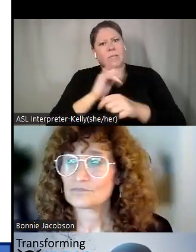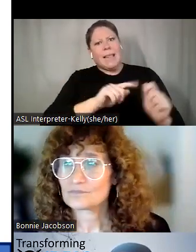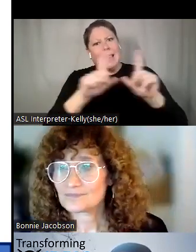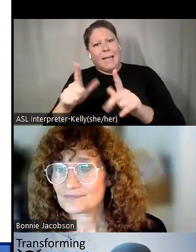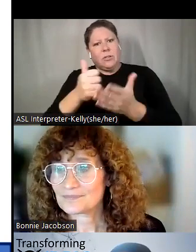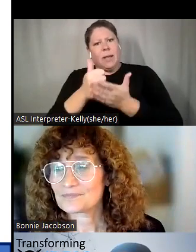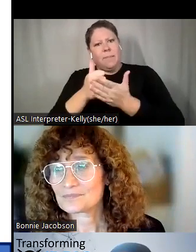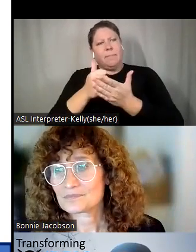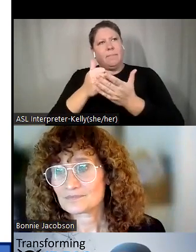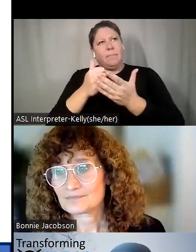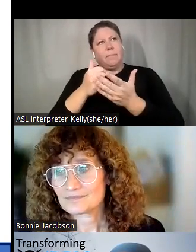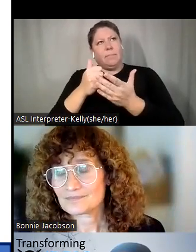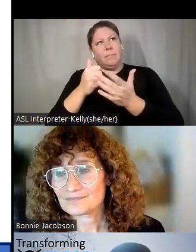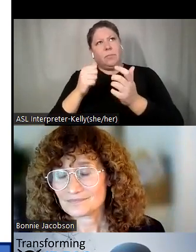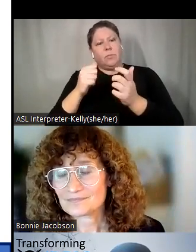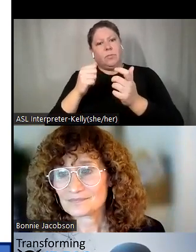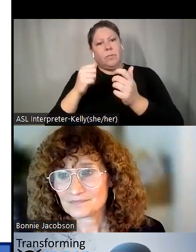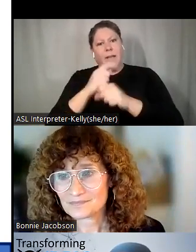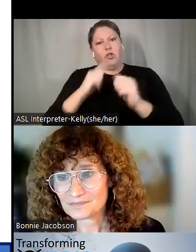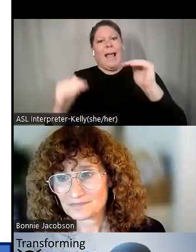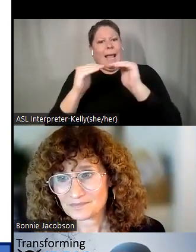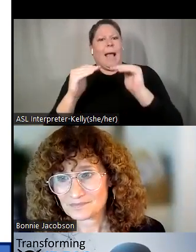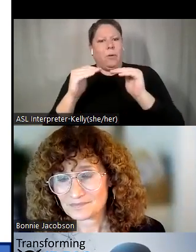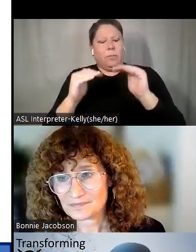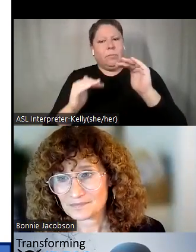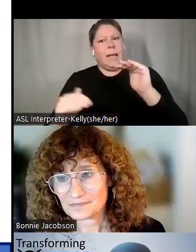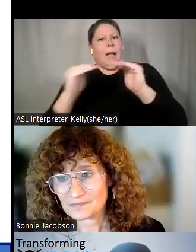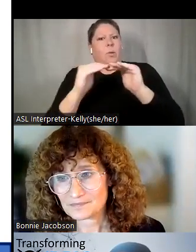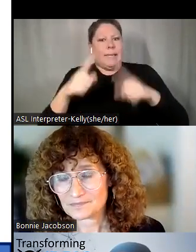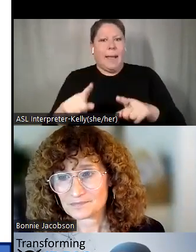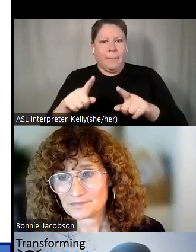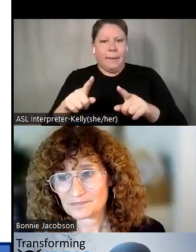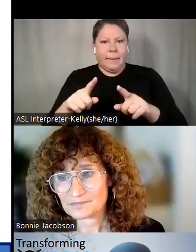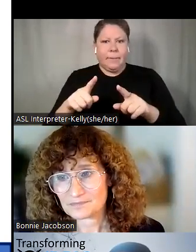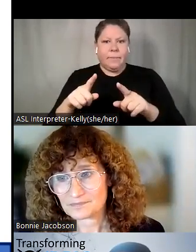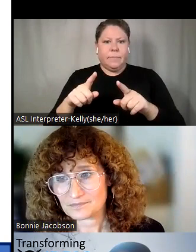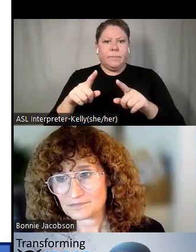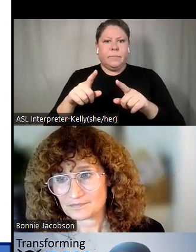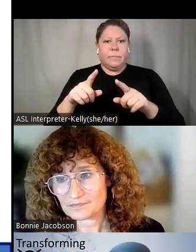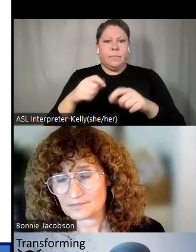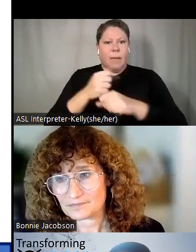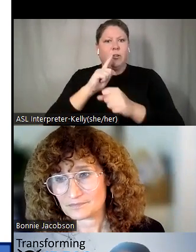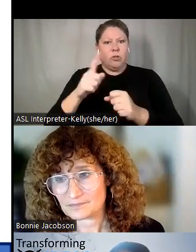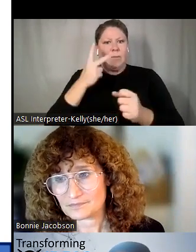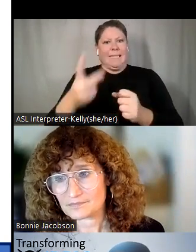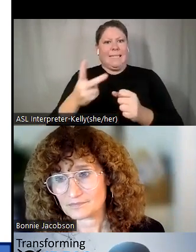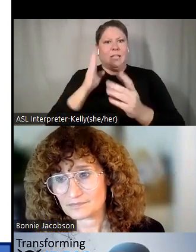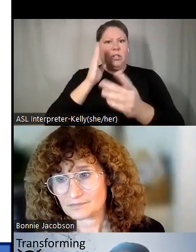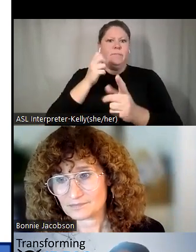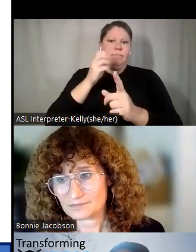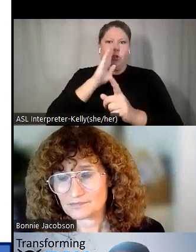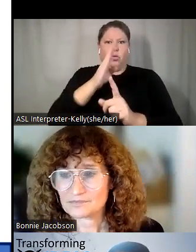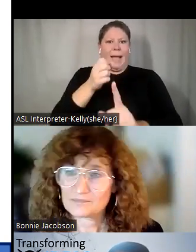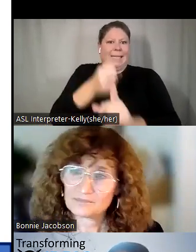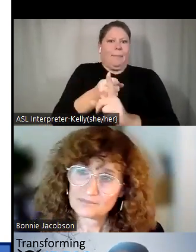do improvement work scope that scope down to the level of like, this will have a direct impact on communities of California,